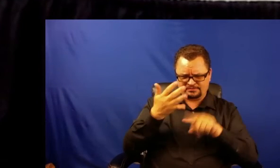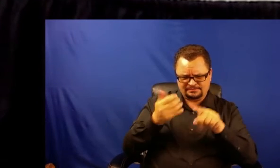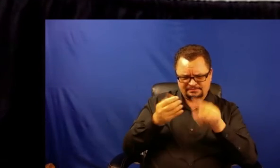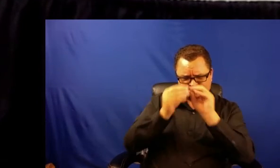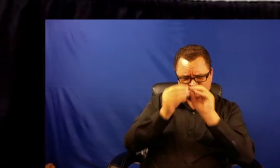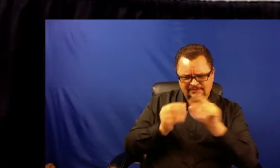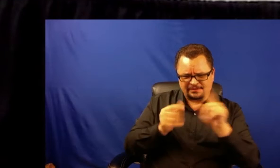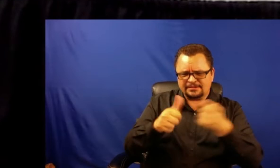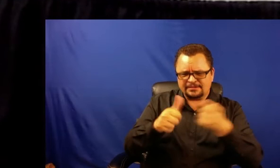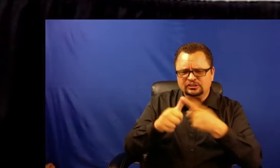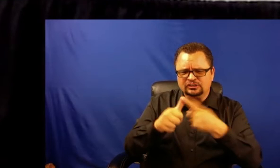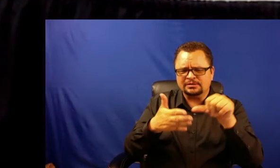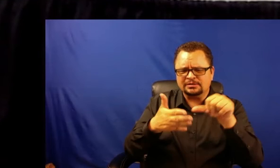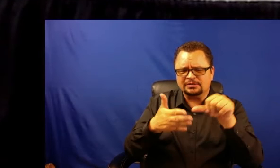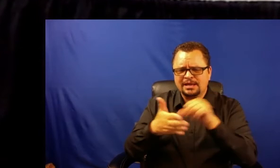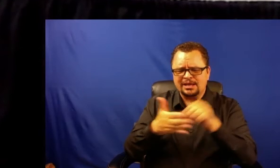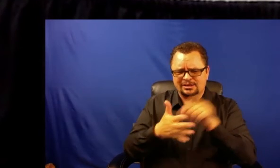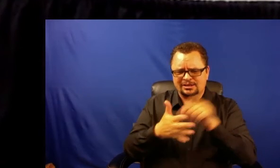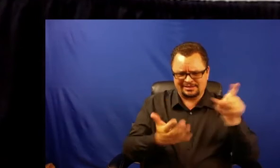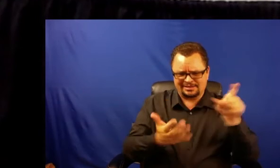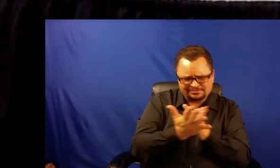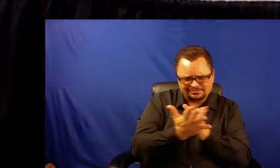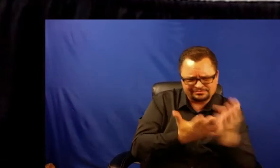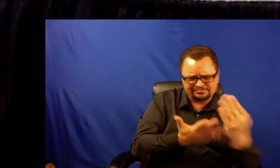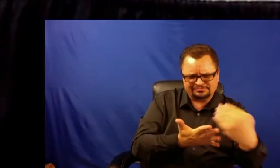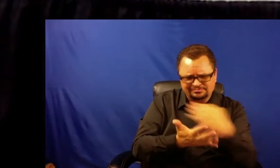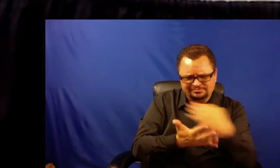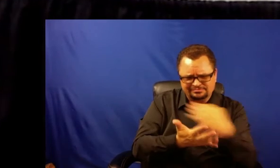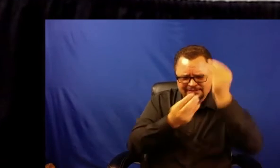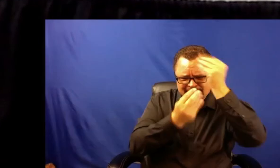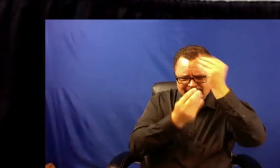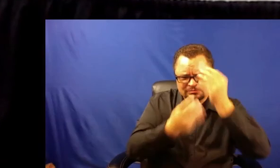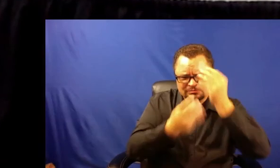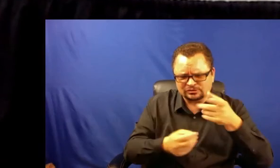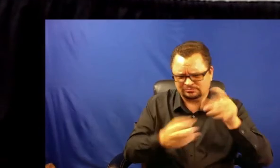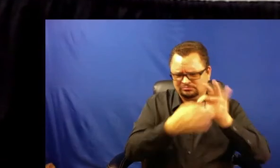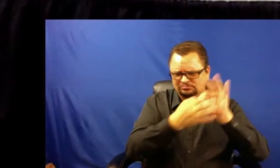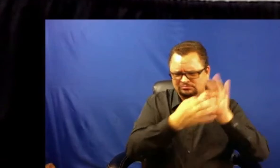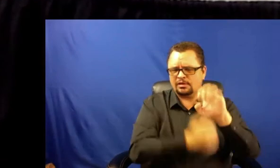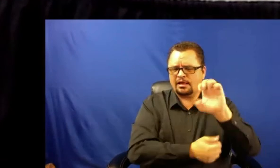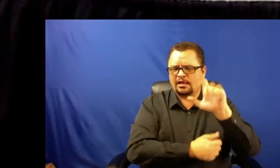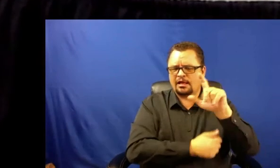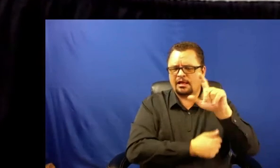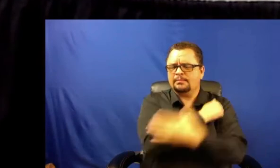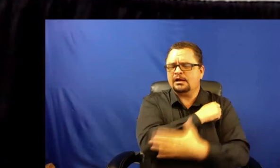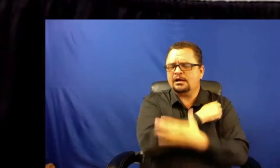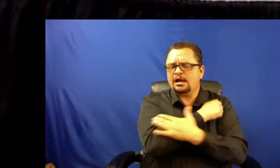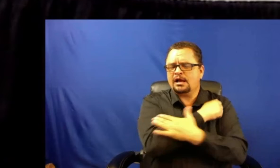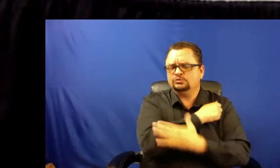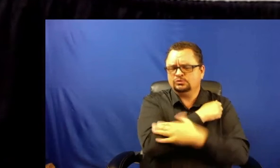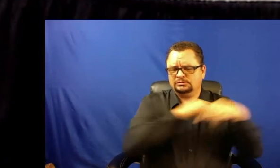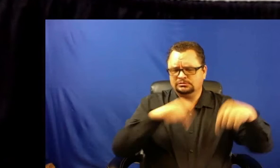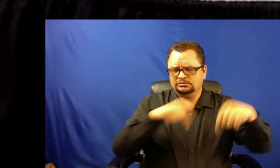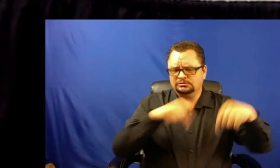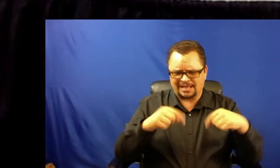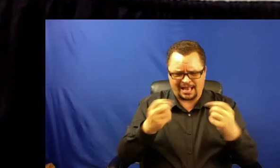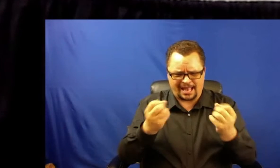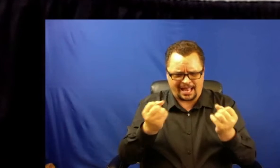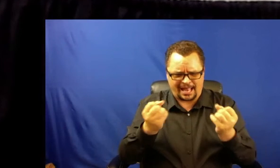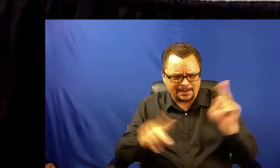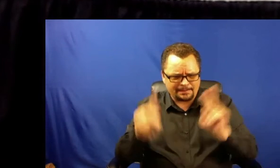and admissions. So you might see, yesterday it was at a 40%